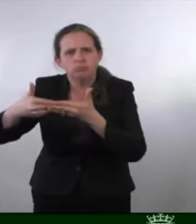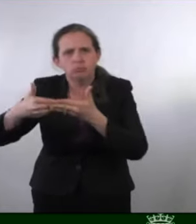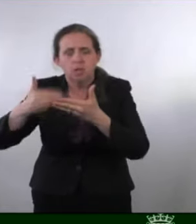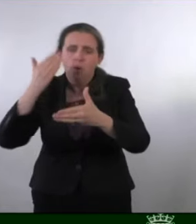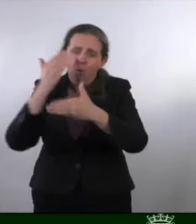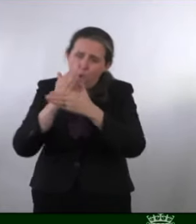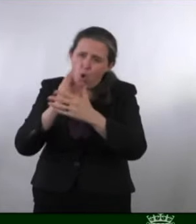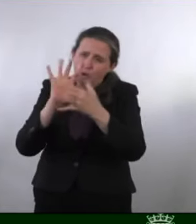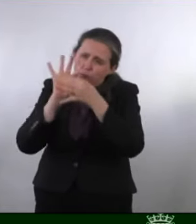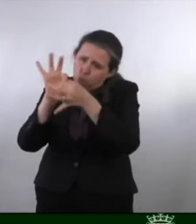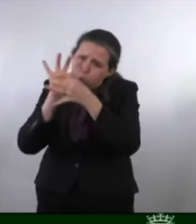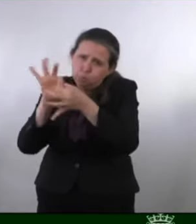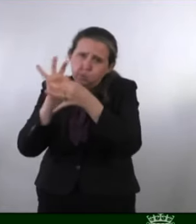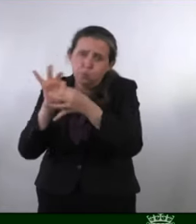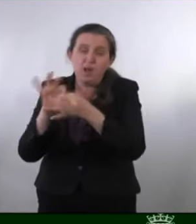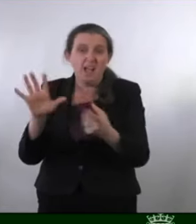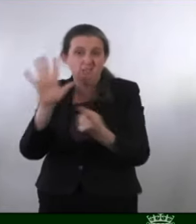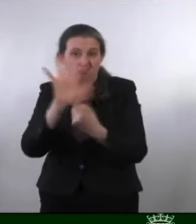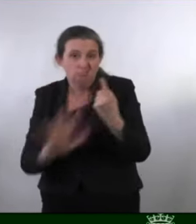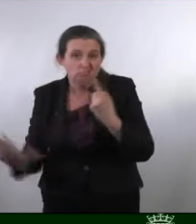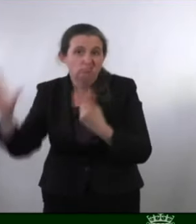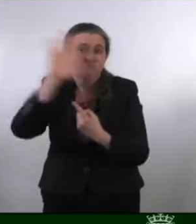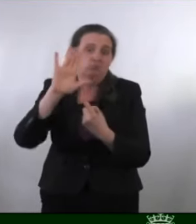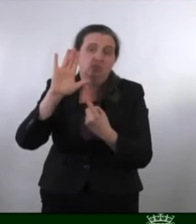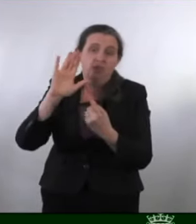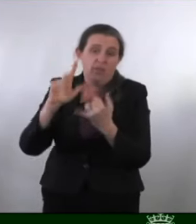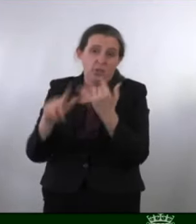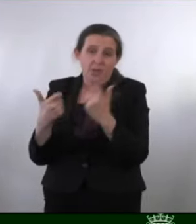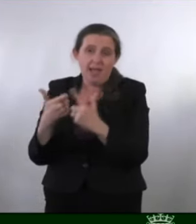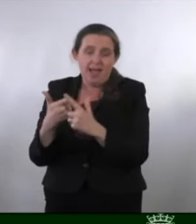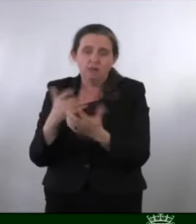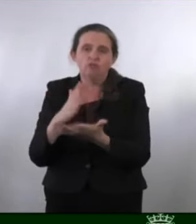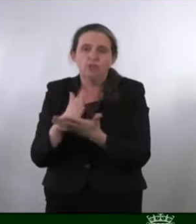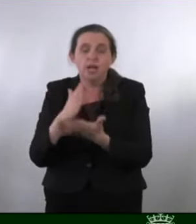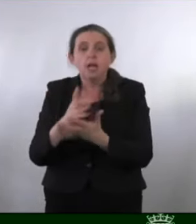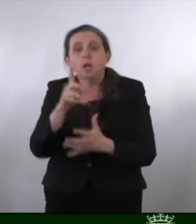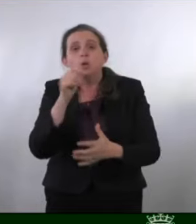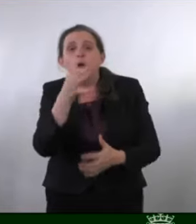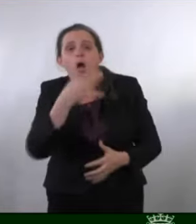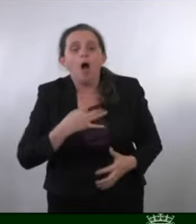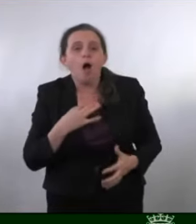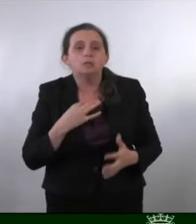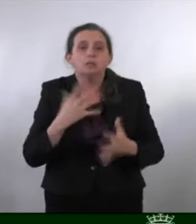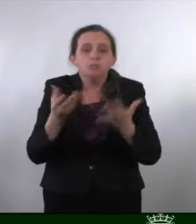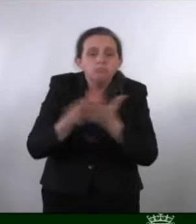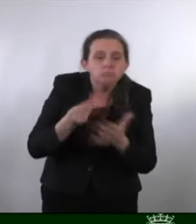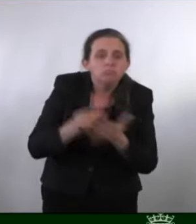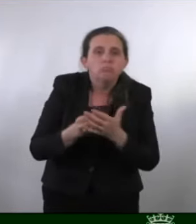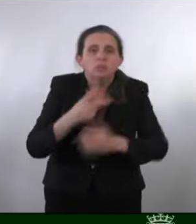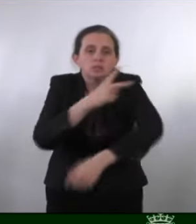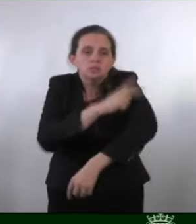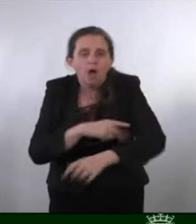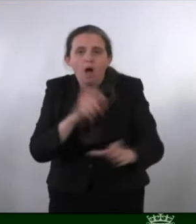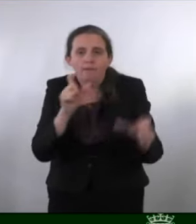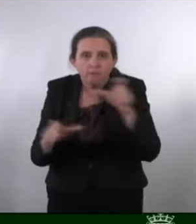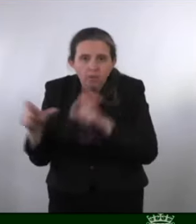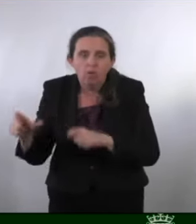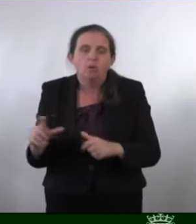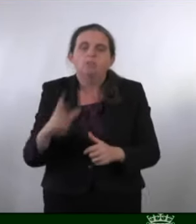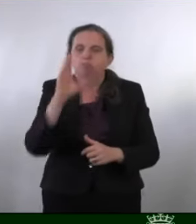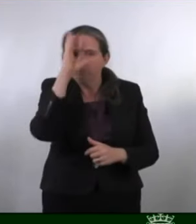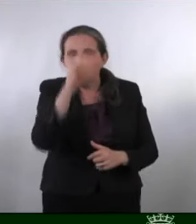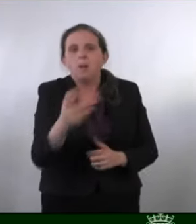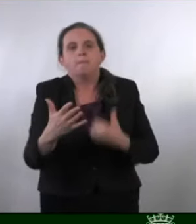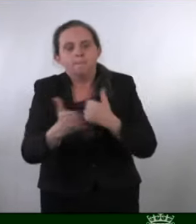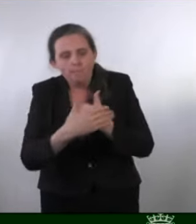the country. What I'd say on the resource issue is absolutely, it's very important that further funding will come forward for